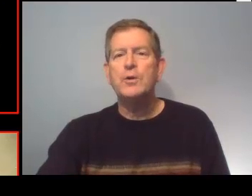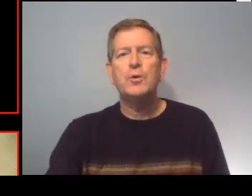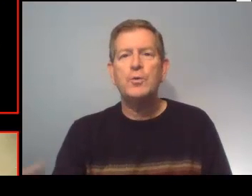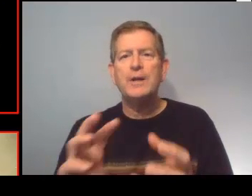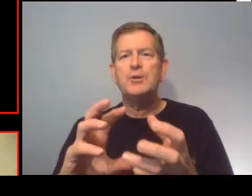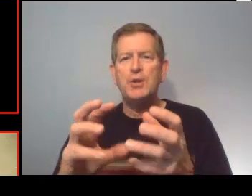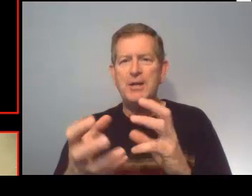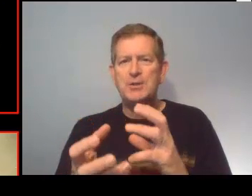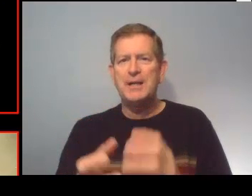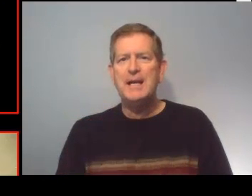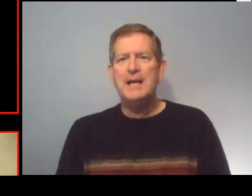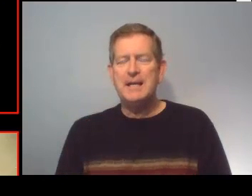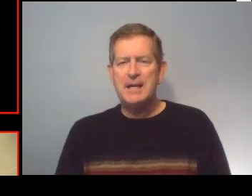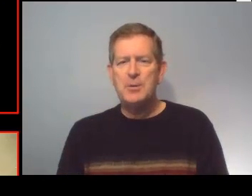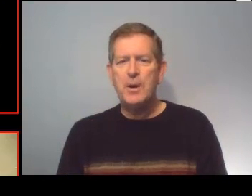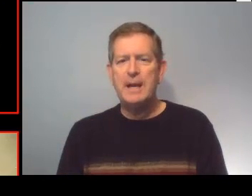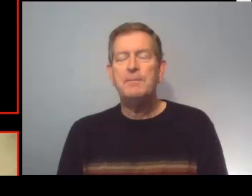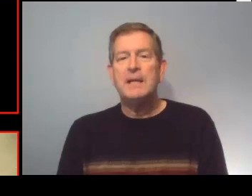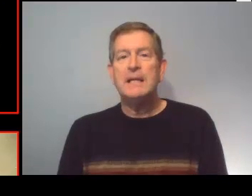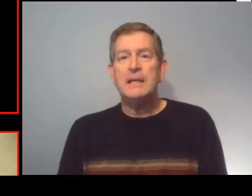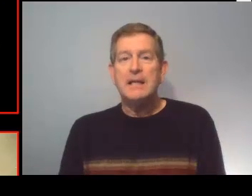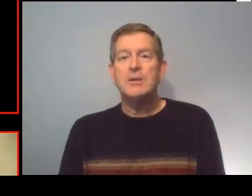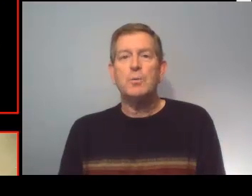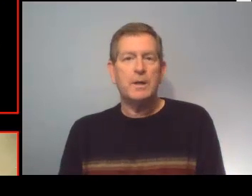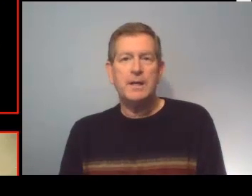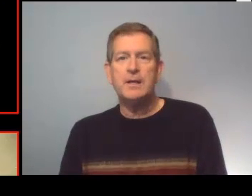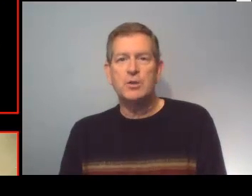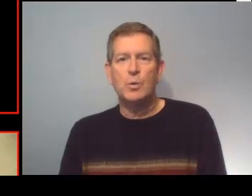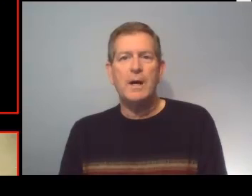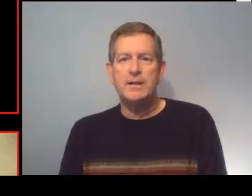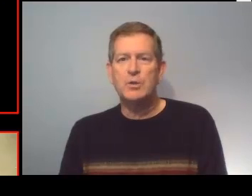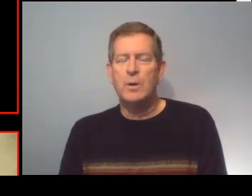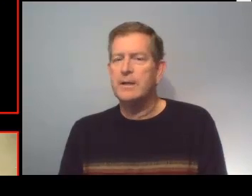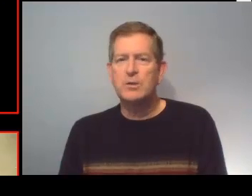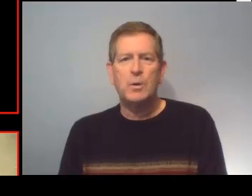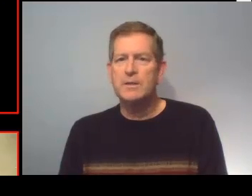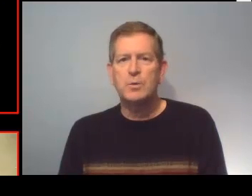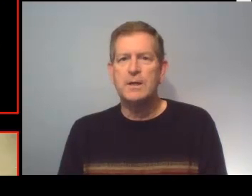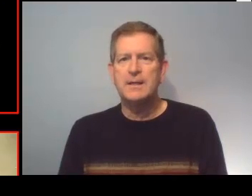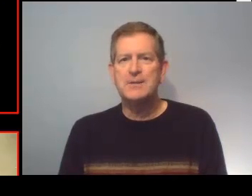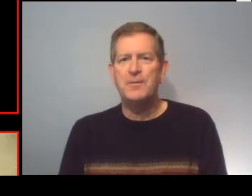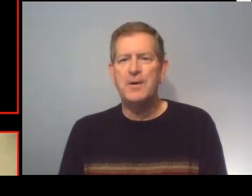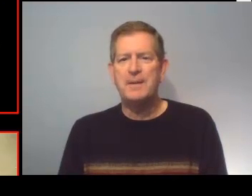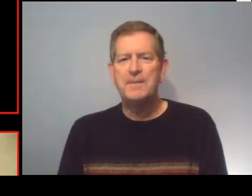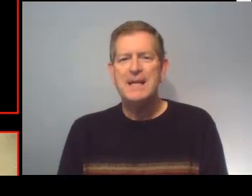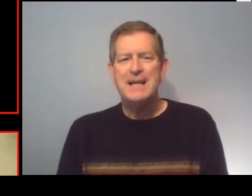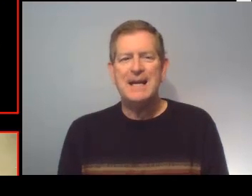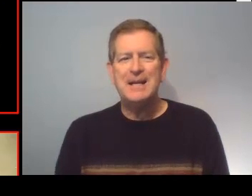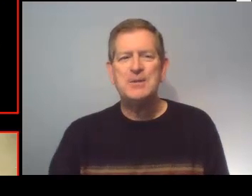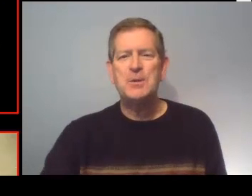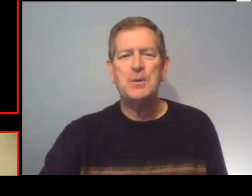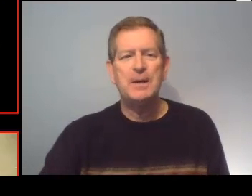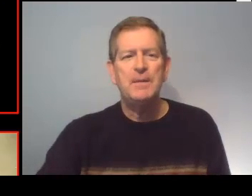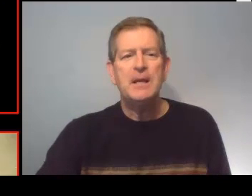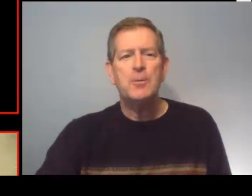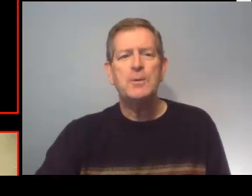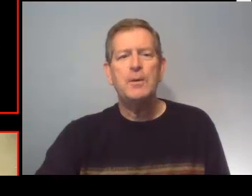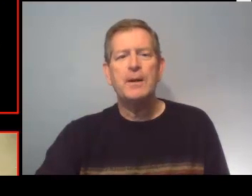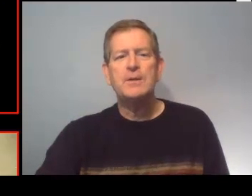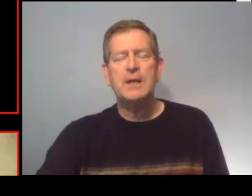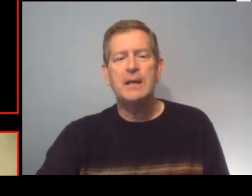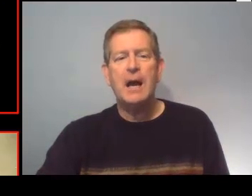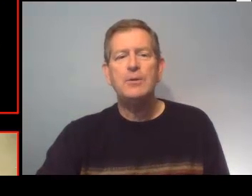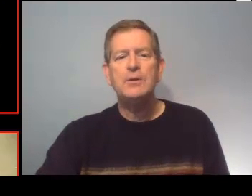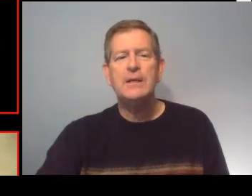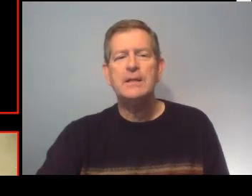and therefore don't try and change it in any way. It is what it is. Trois is trois is trois is trois. It doesn't vary. And so here